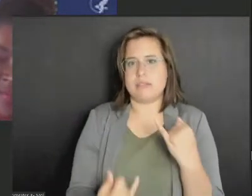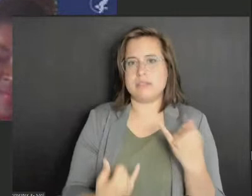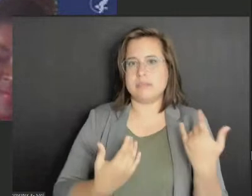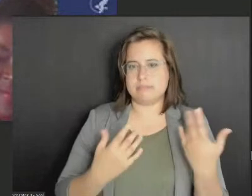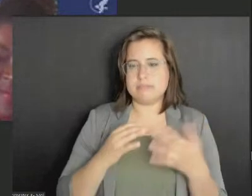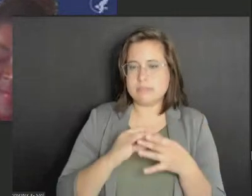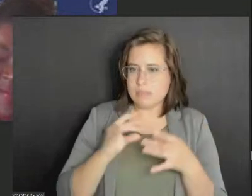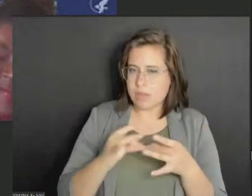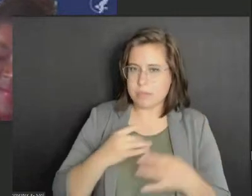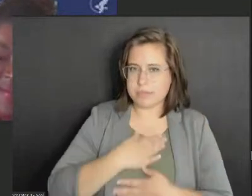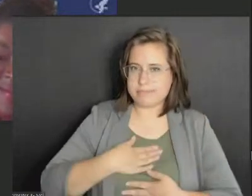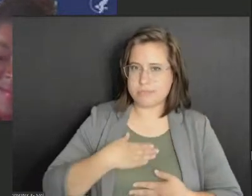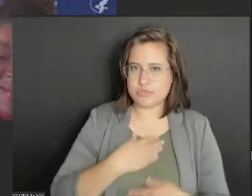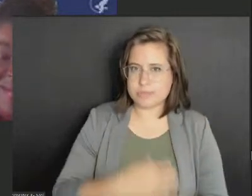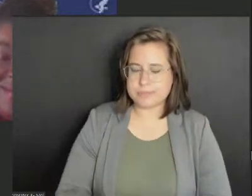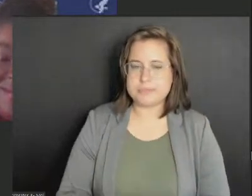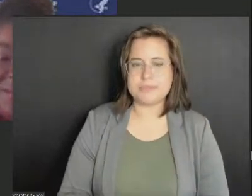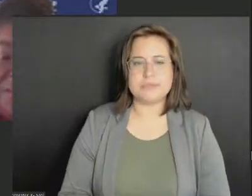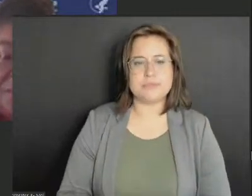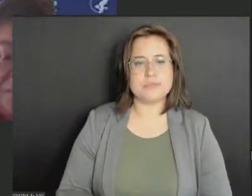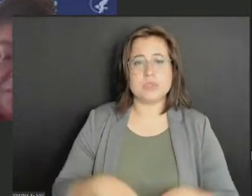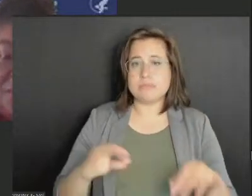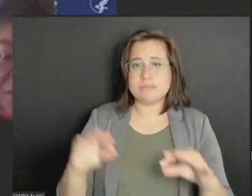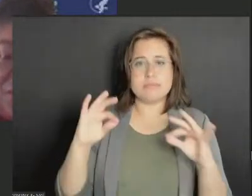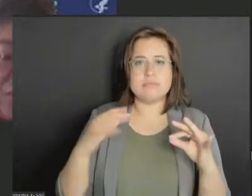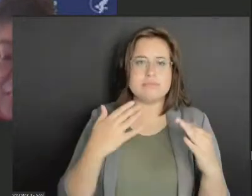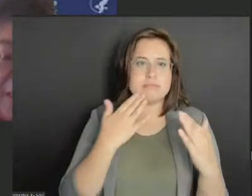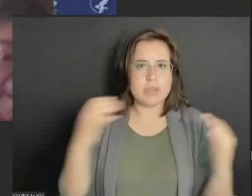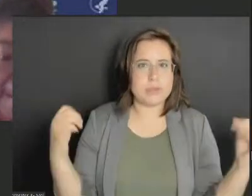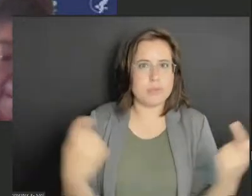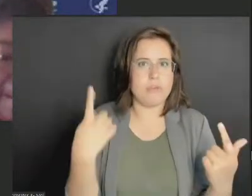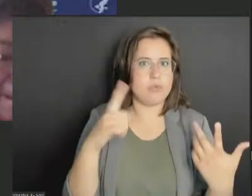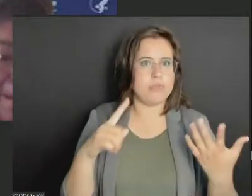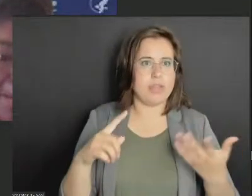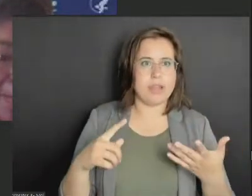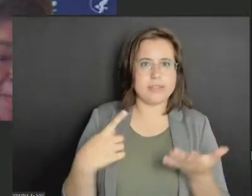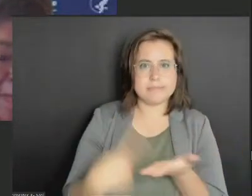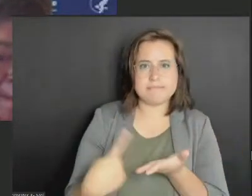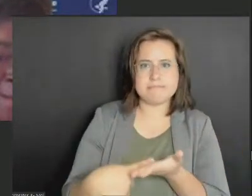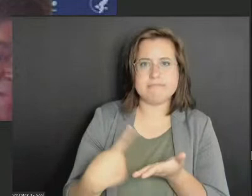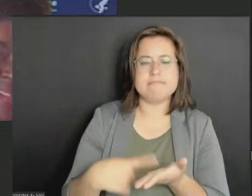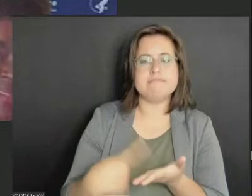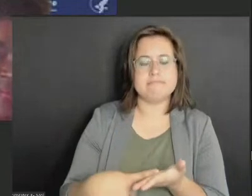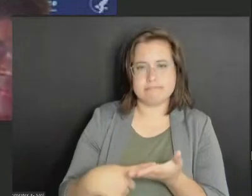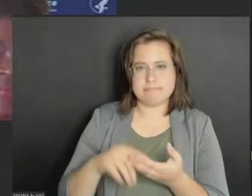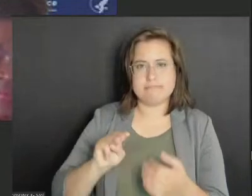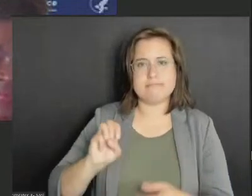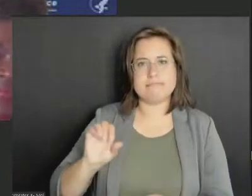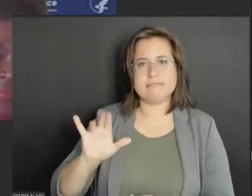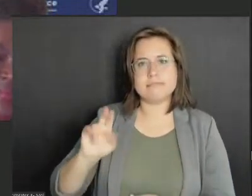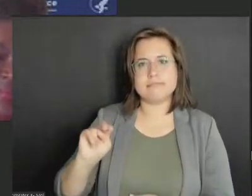Very much appreciated. So thank you all for that deliberation. Ms. Yoon, thank you again for the presentation and for your